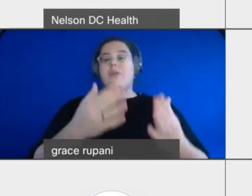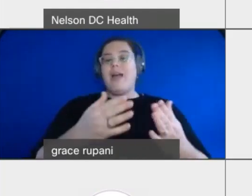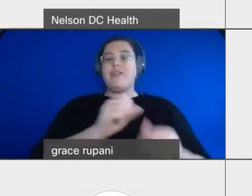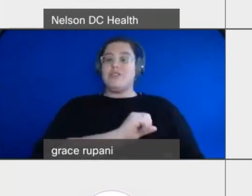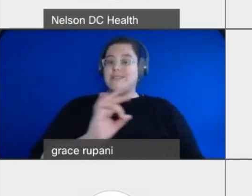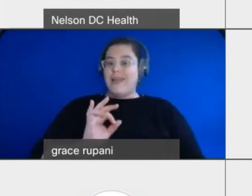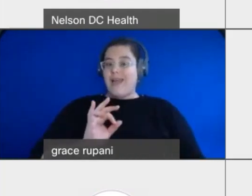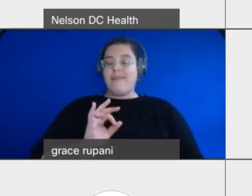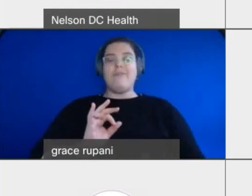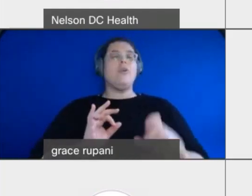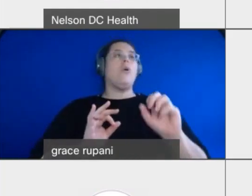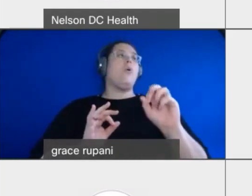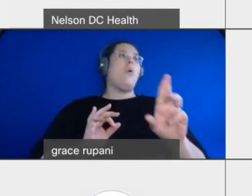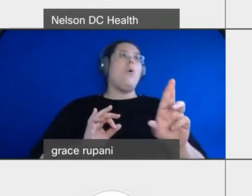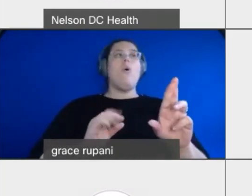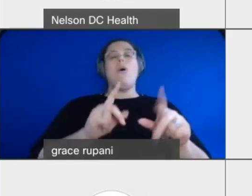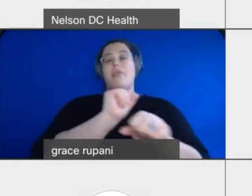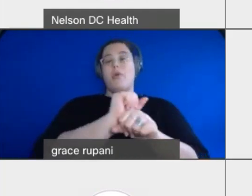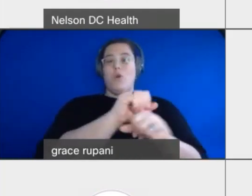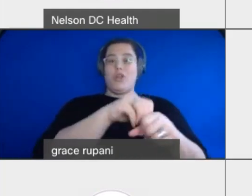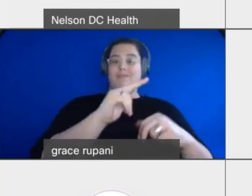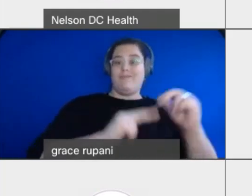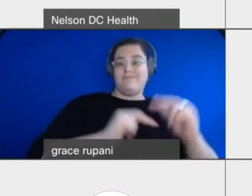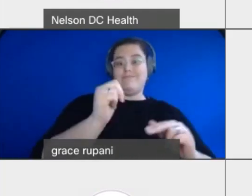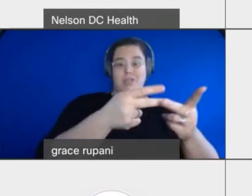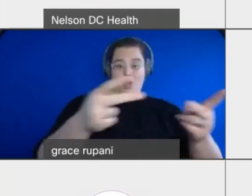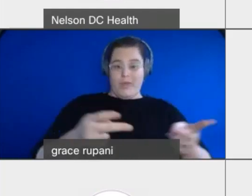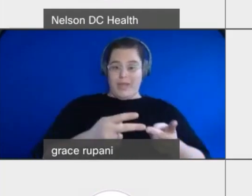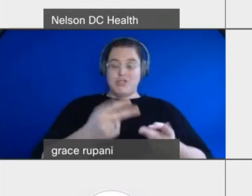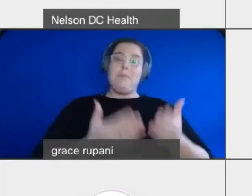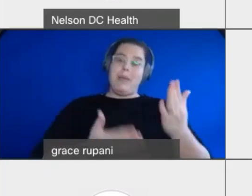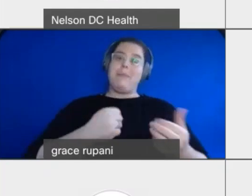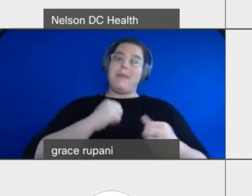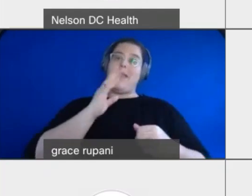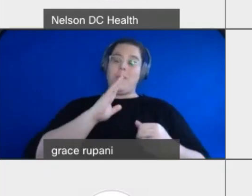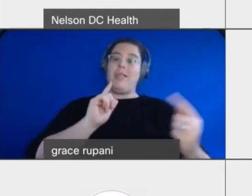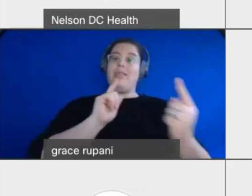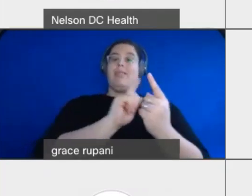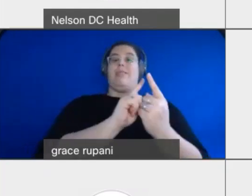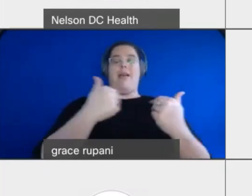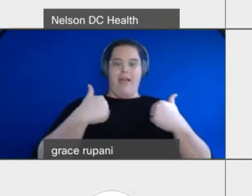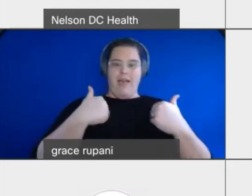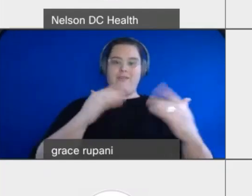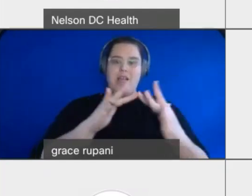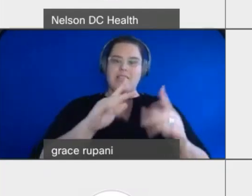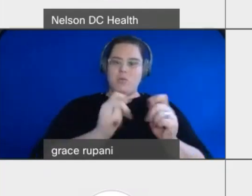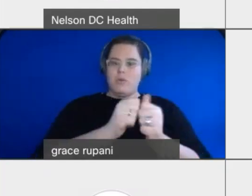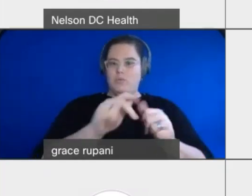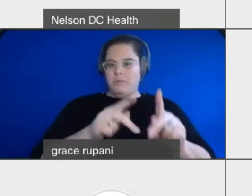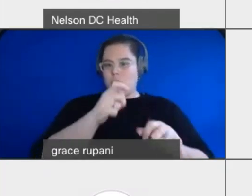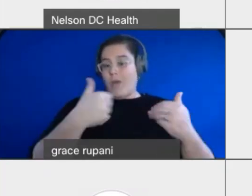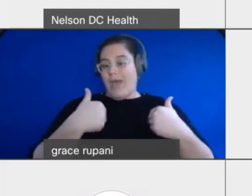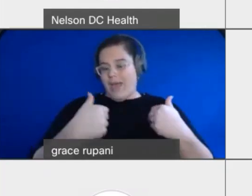have contact with people with who COVID, any of the people we support.